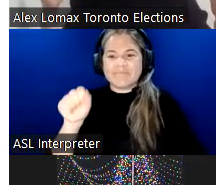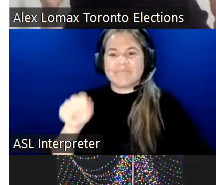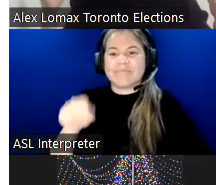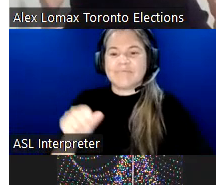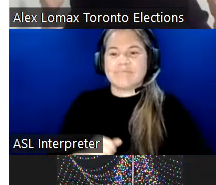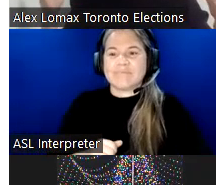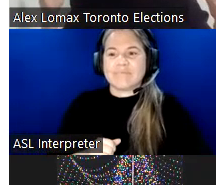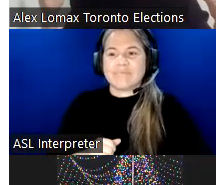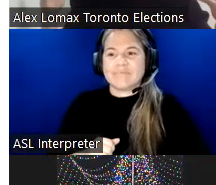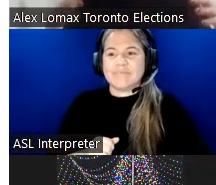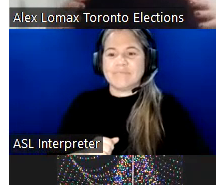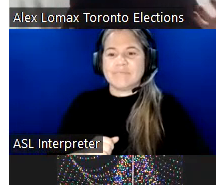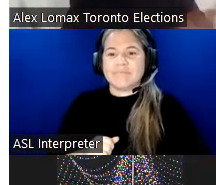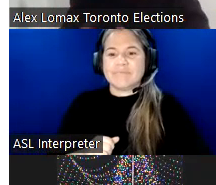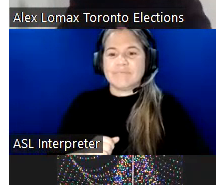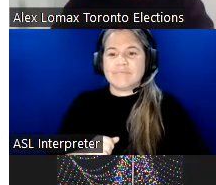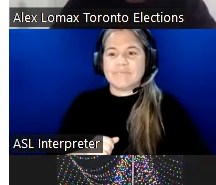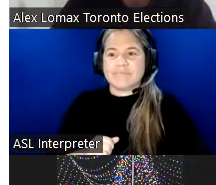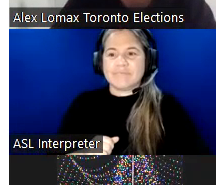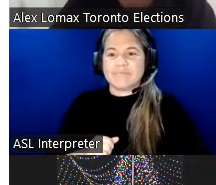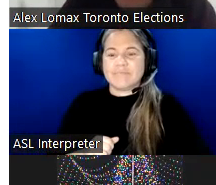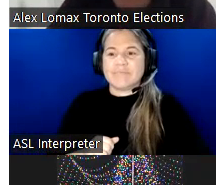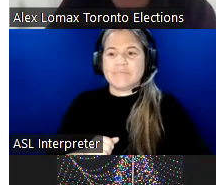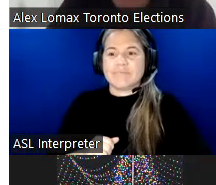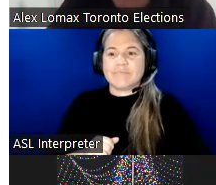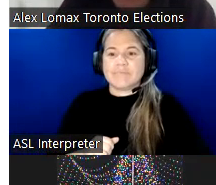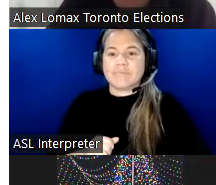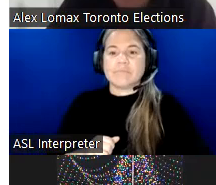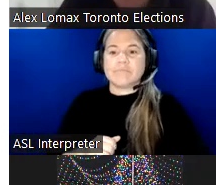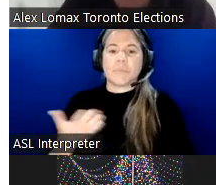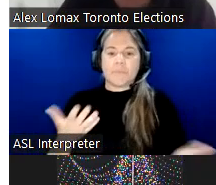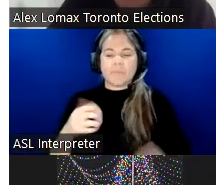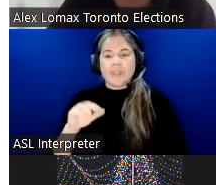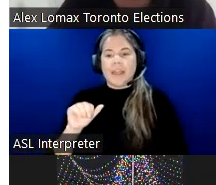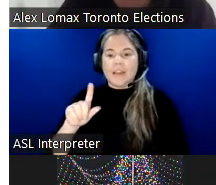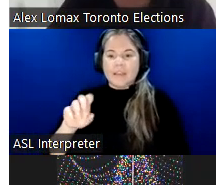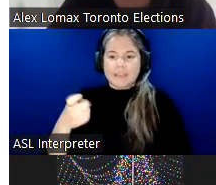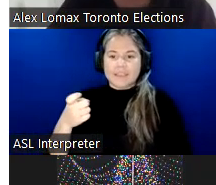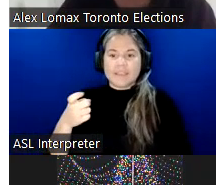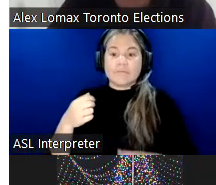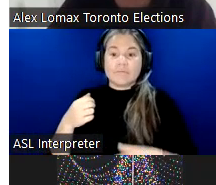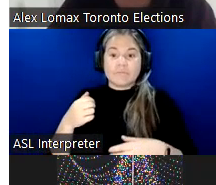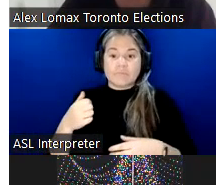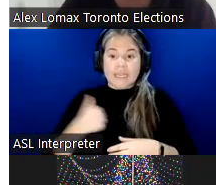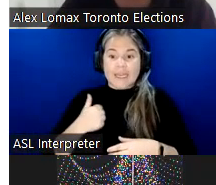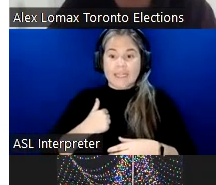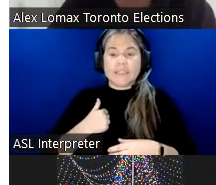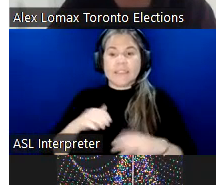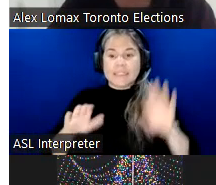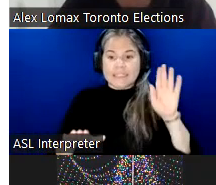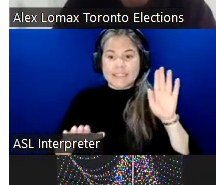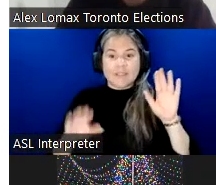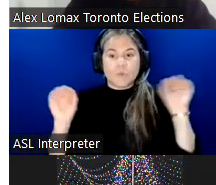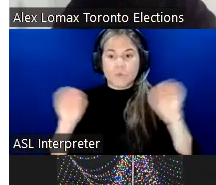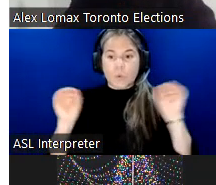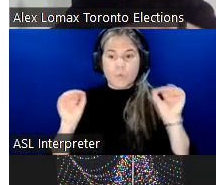that, so go ahead. Oh, I'm just to, so if a Canadian citizen doesn't have a permanent